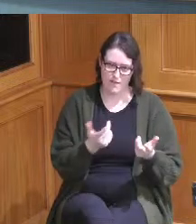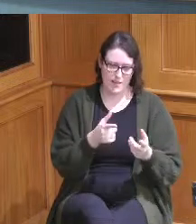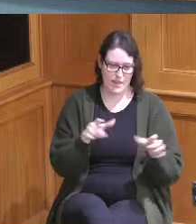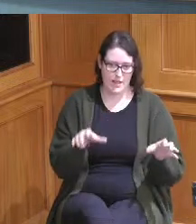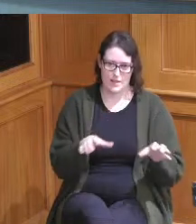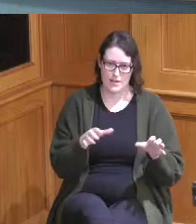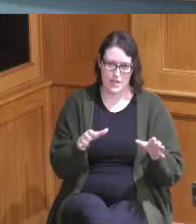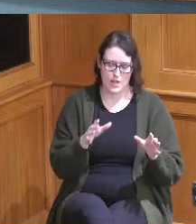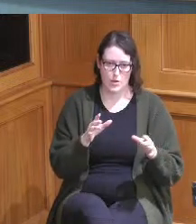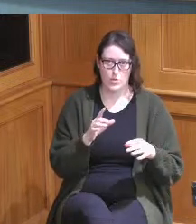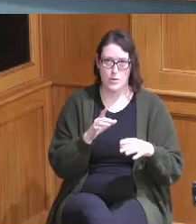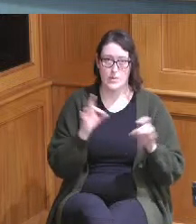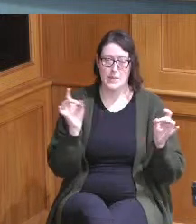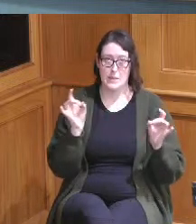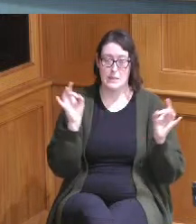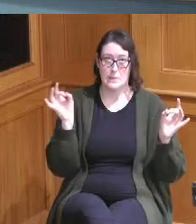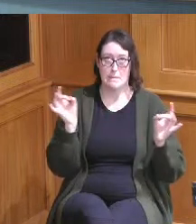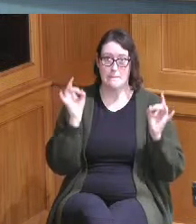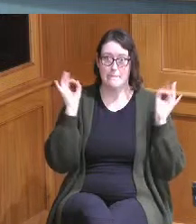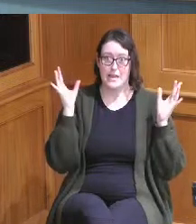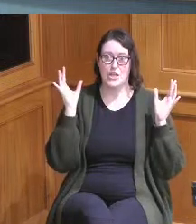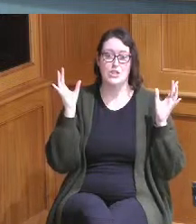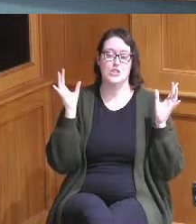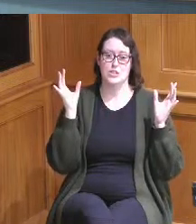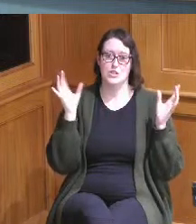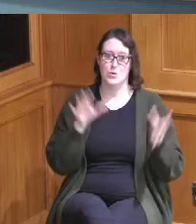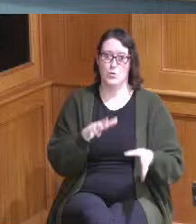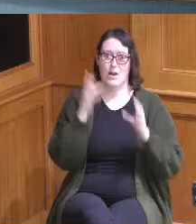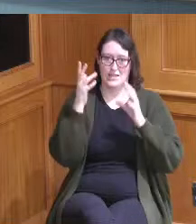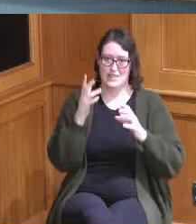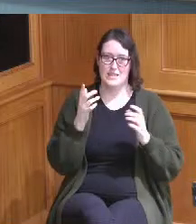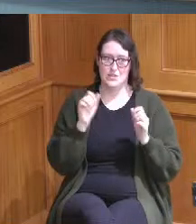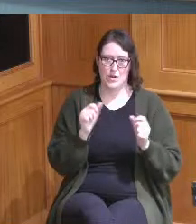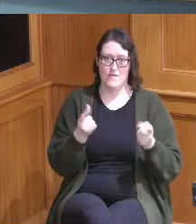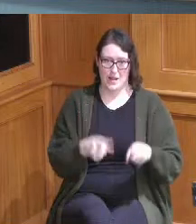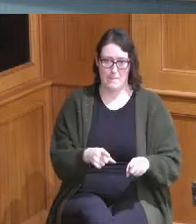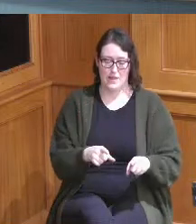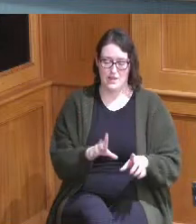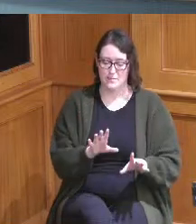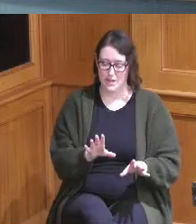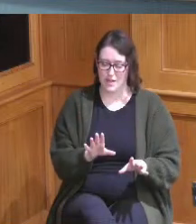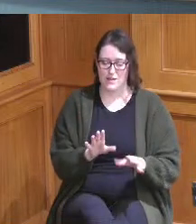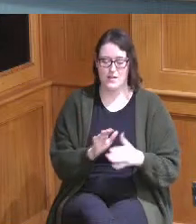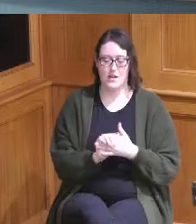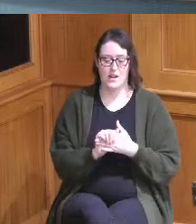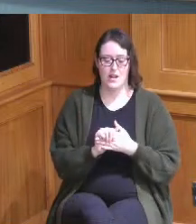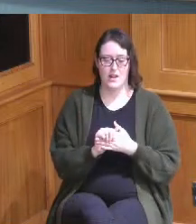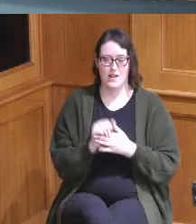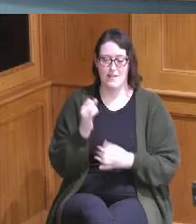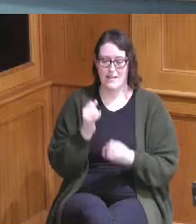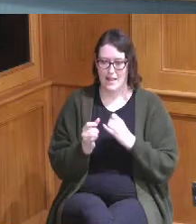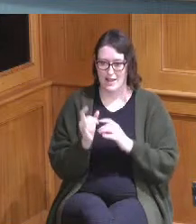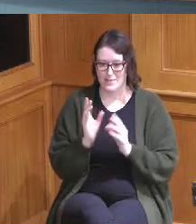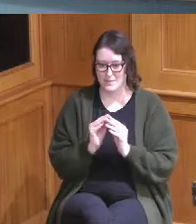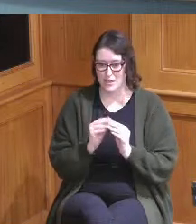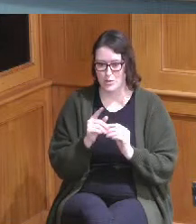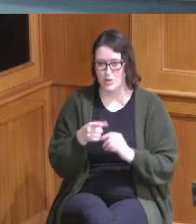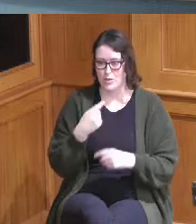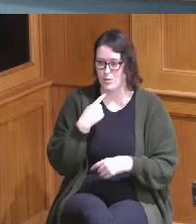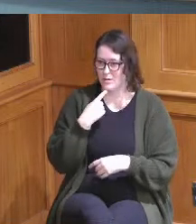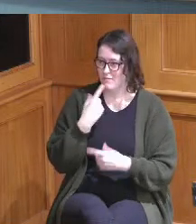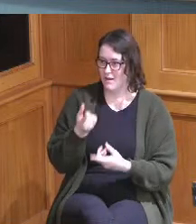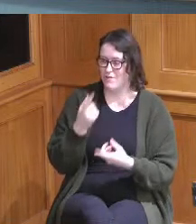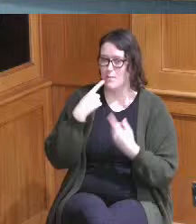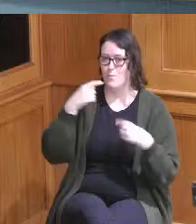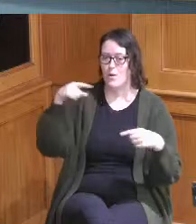a major crisis. But at the last meeting, when you gave them the